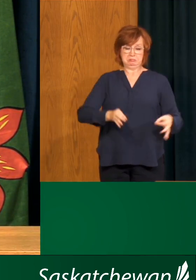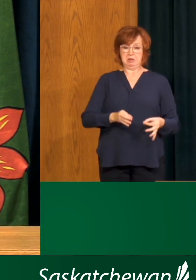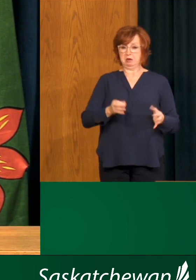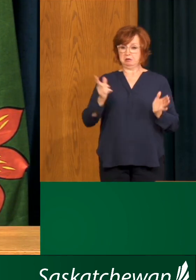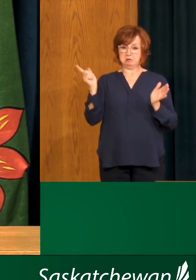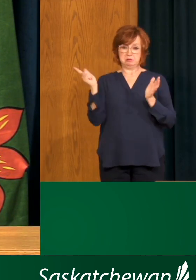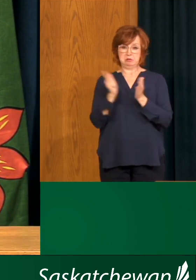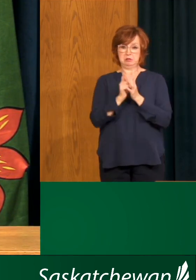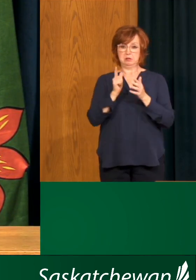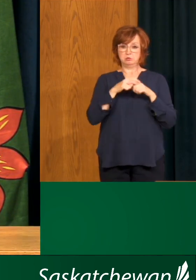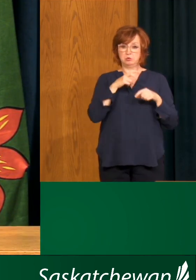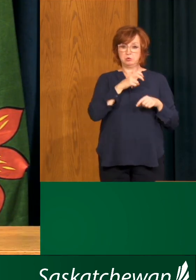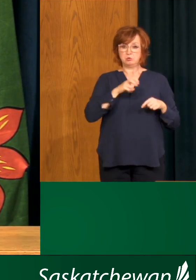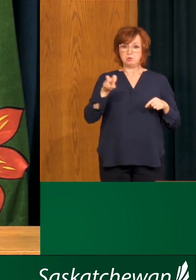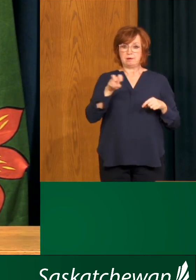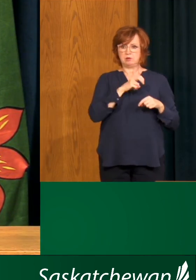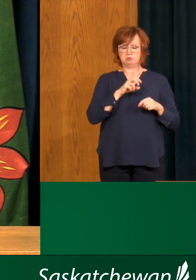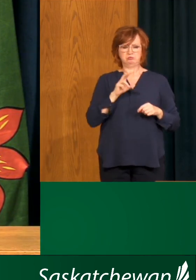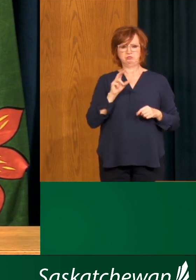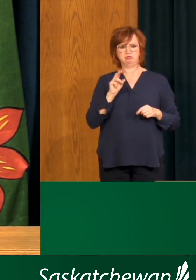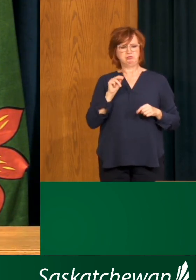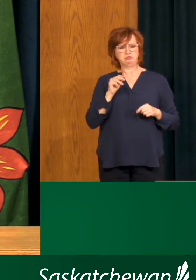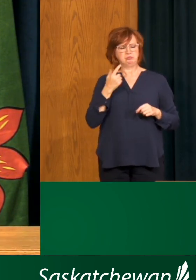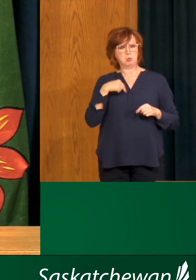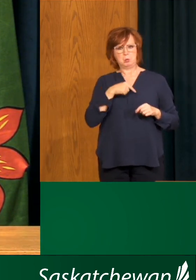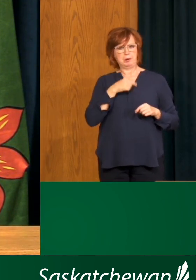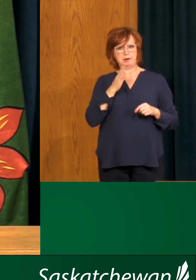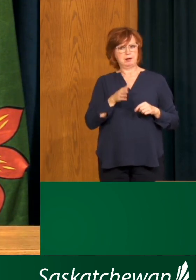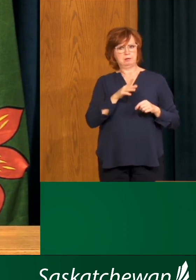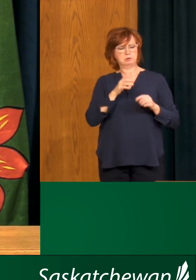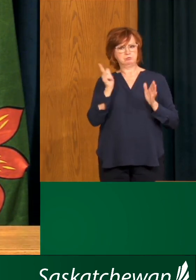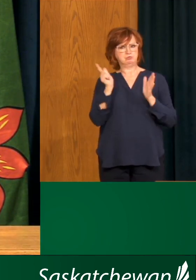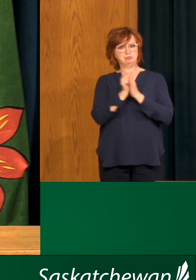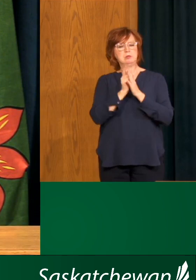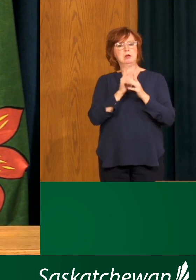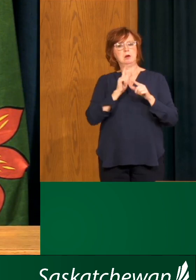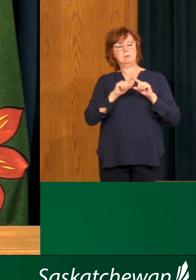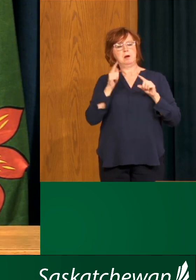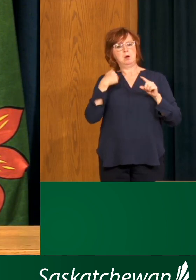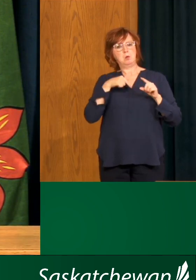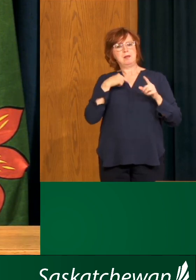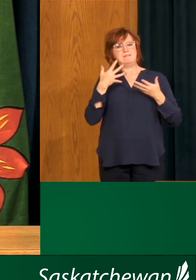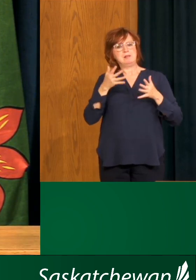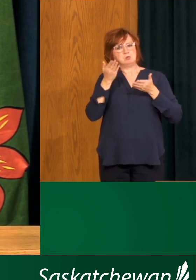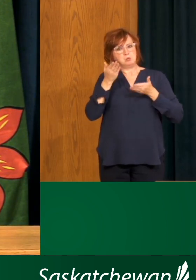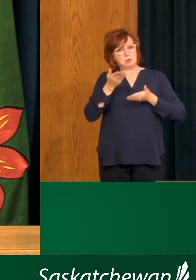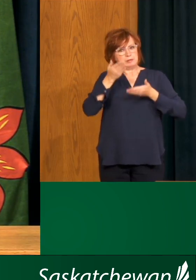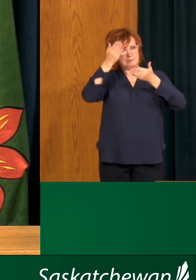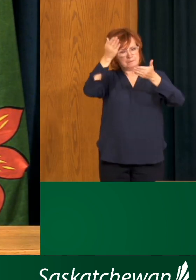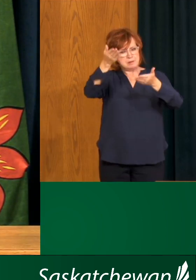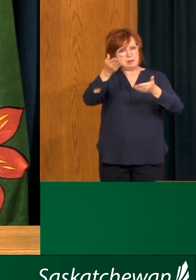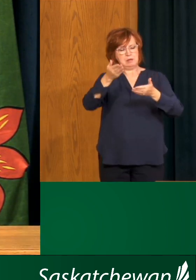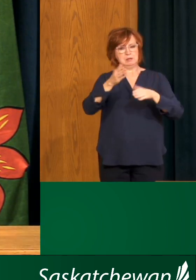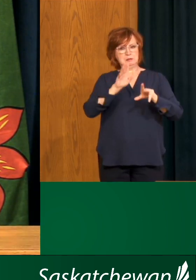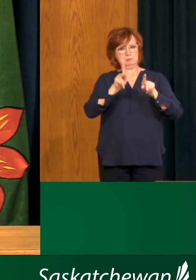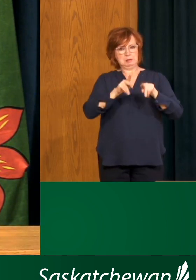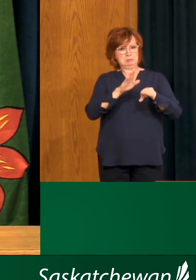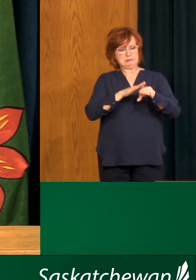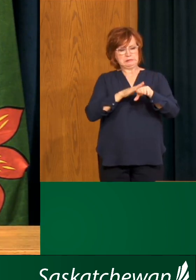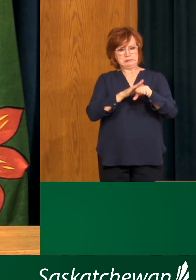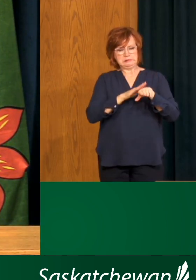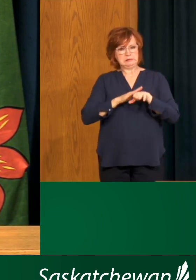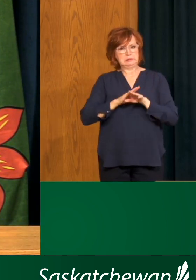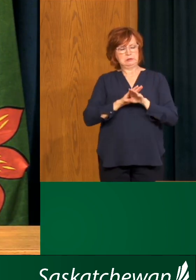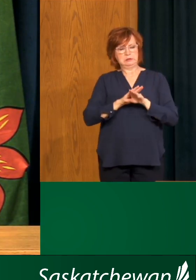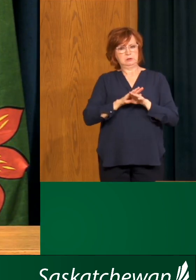isn't necessary, one should not be traveling interprovincially, as it is a way for this virus to spread out and